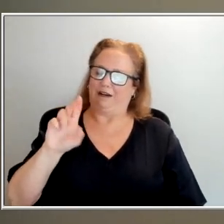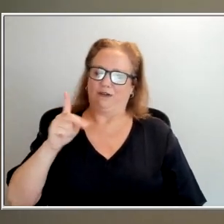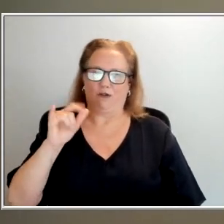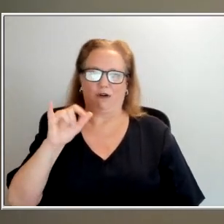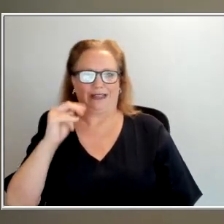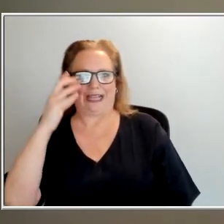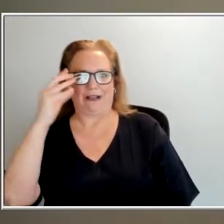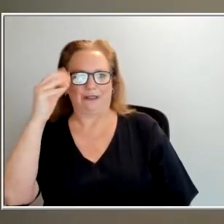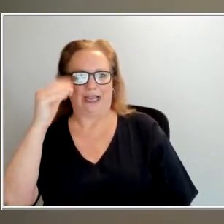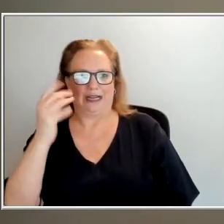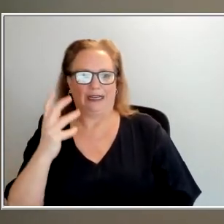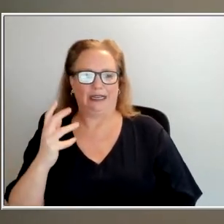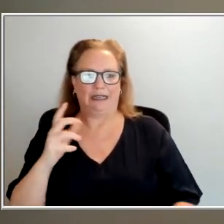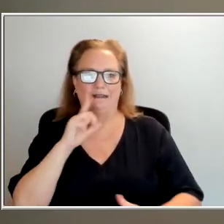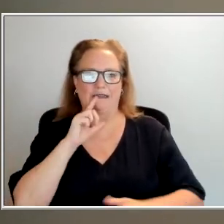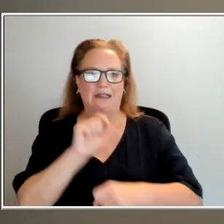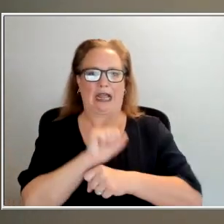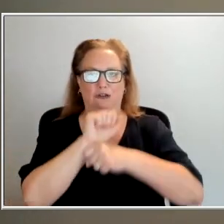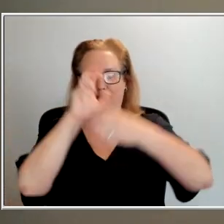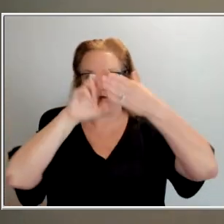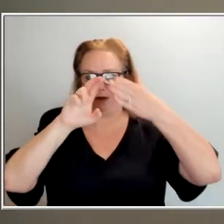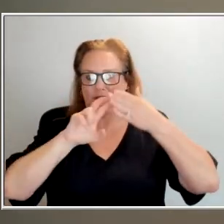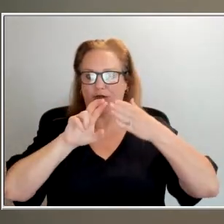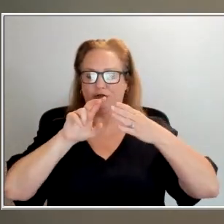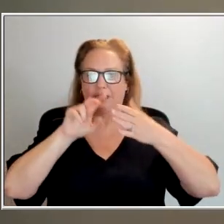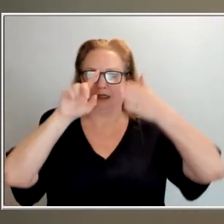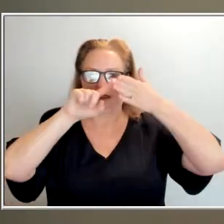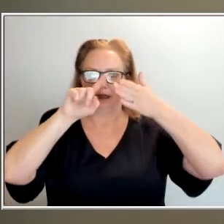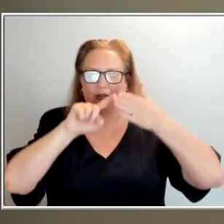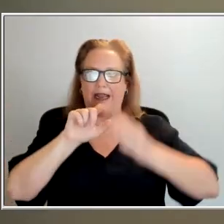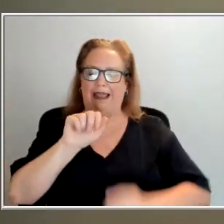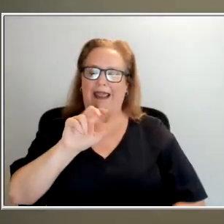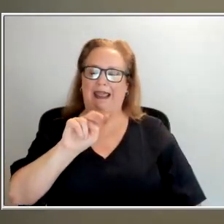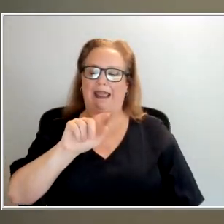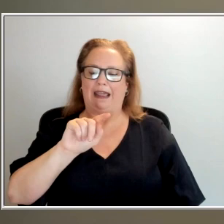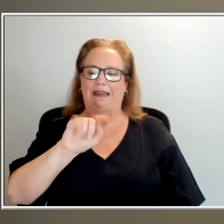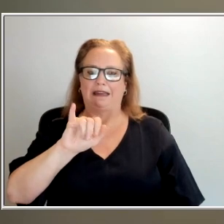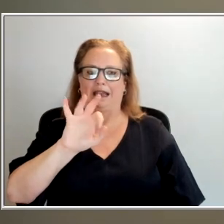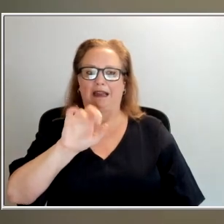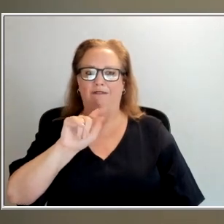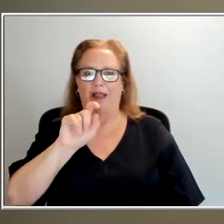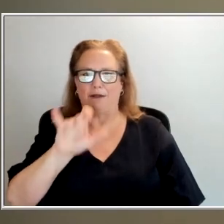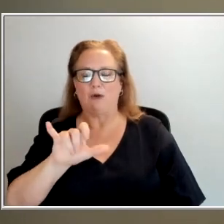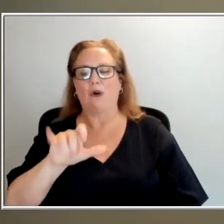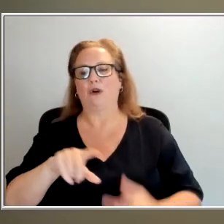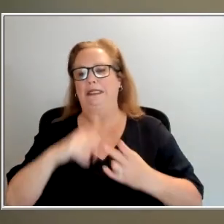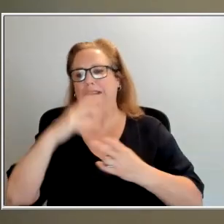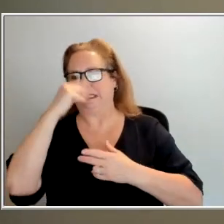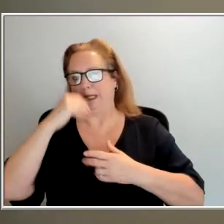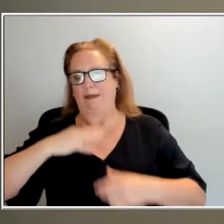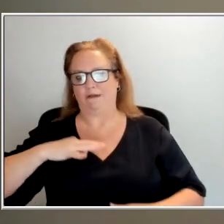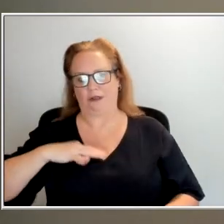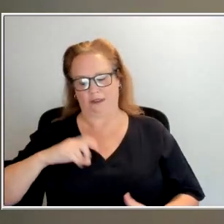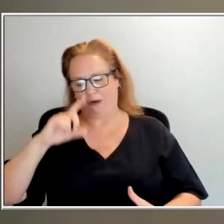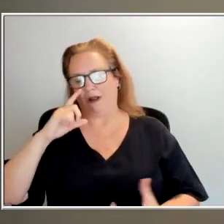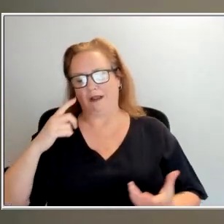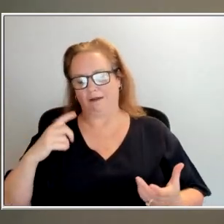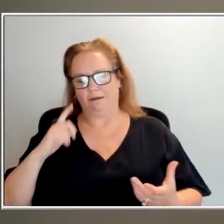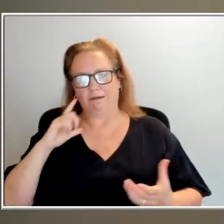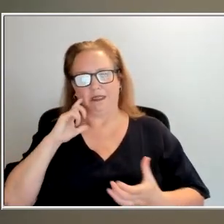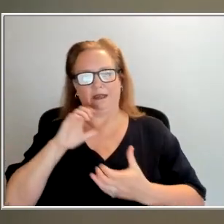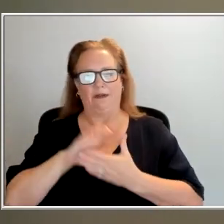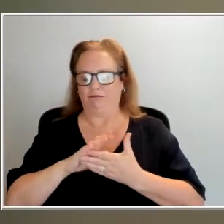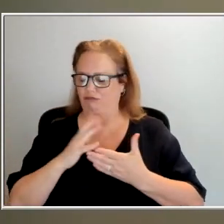outside. There is actually research looking at anti-inflammatory benefits and sleep benefits. And so I'm a big believer in let's